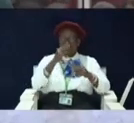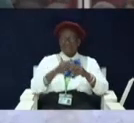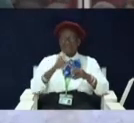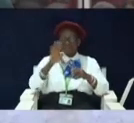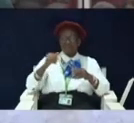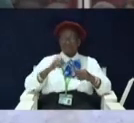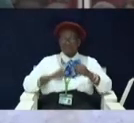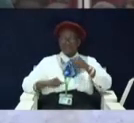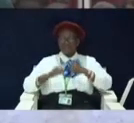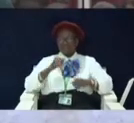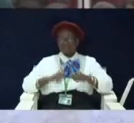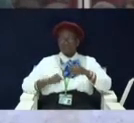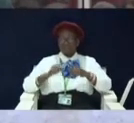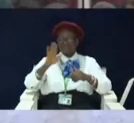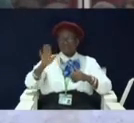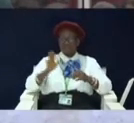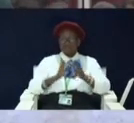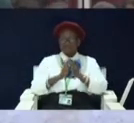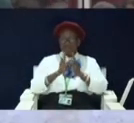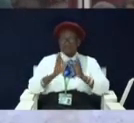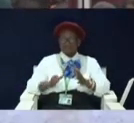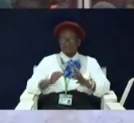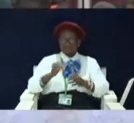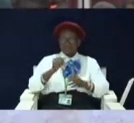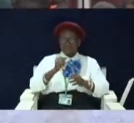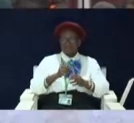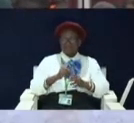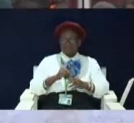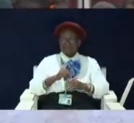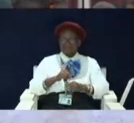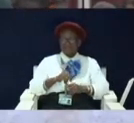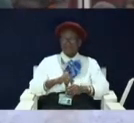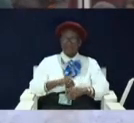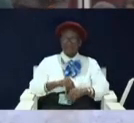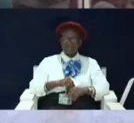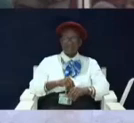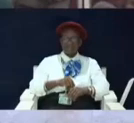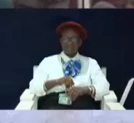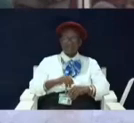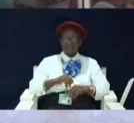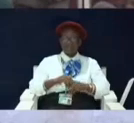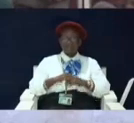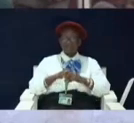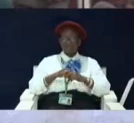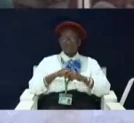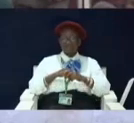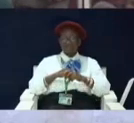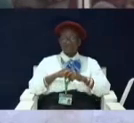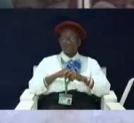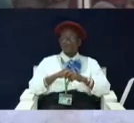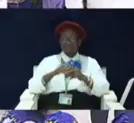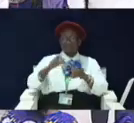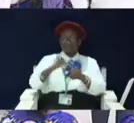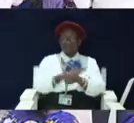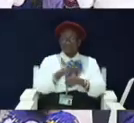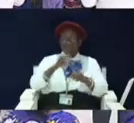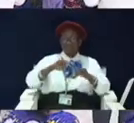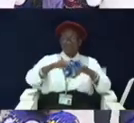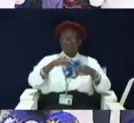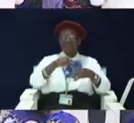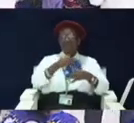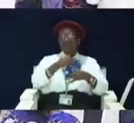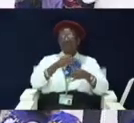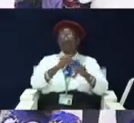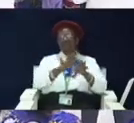request. Mo nílò orúkọ yín, address bí tẹ̀ ń gbé, àti kókó ẹ̀bẹ̀ àdúrà yín. Fill the forms quickly, pass it